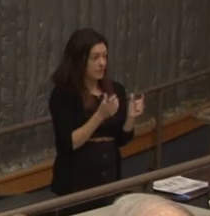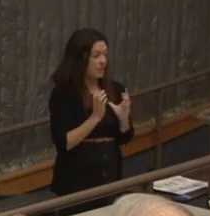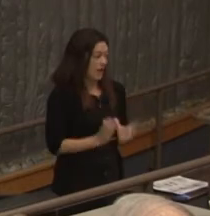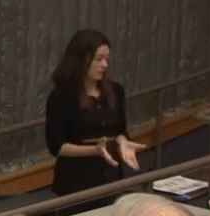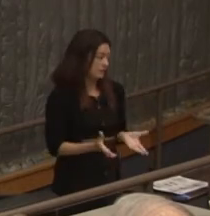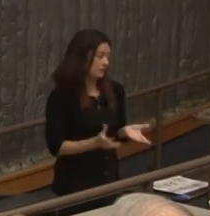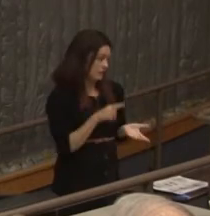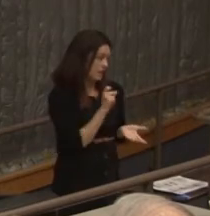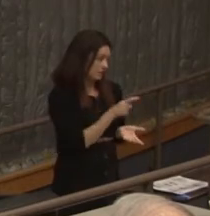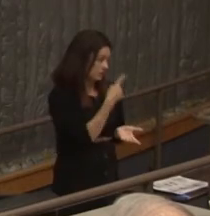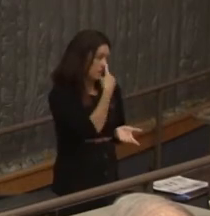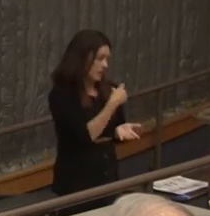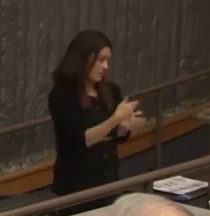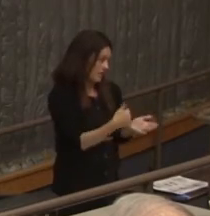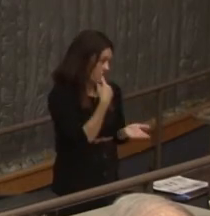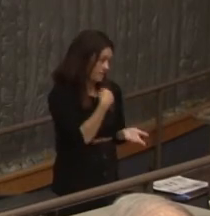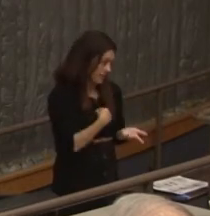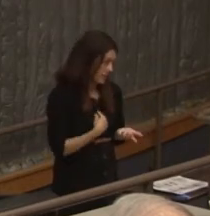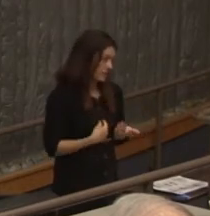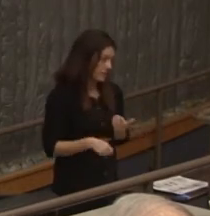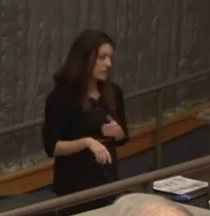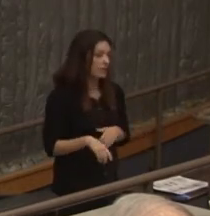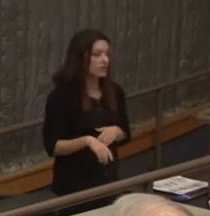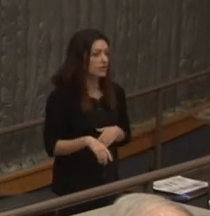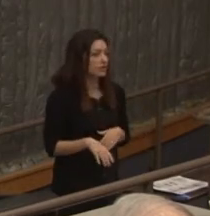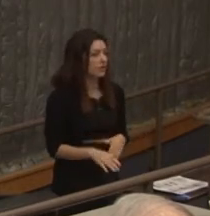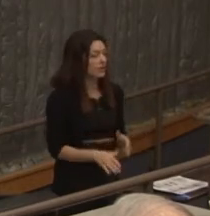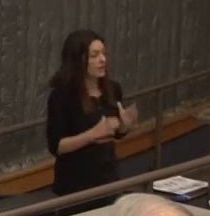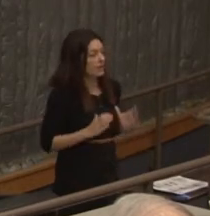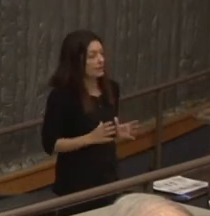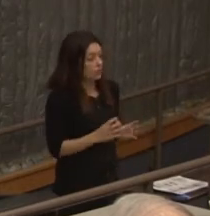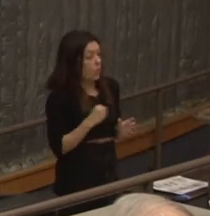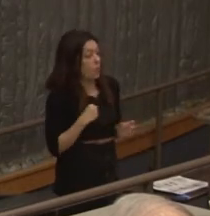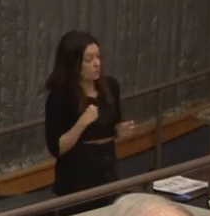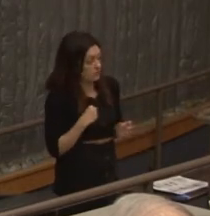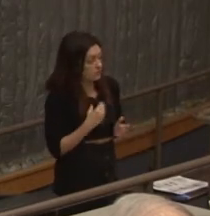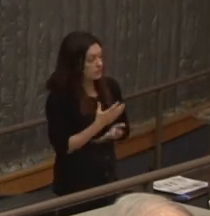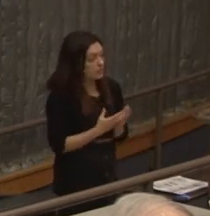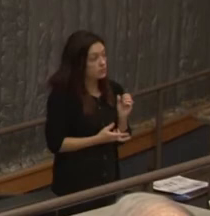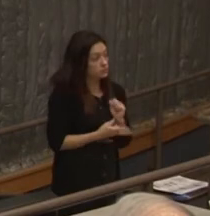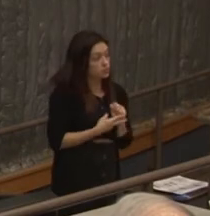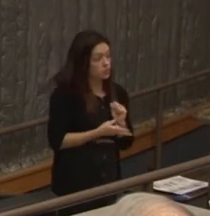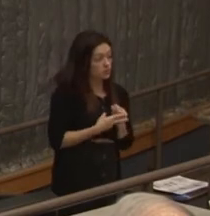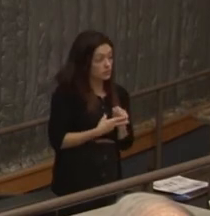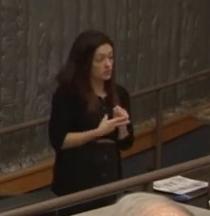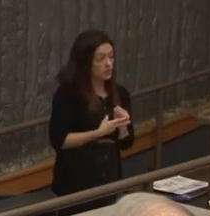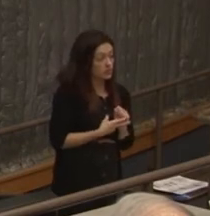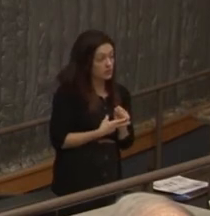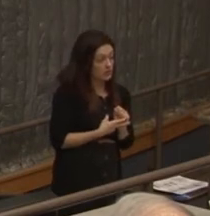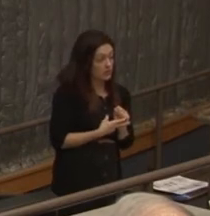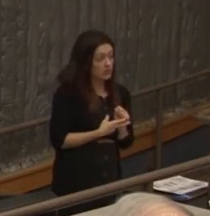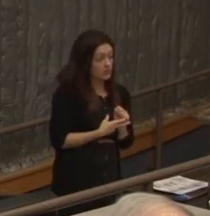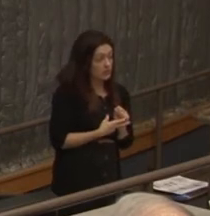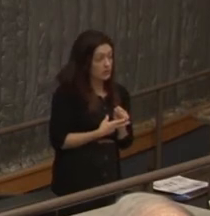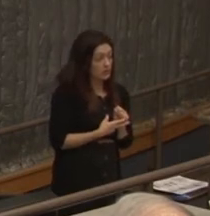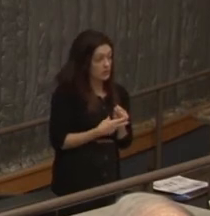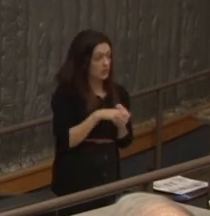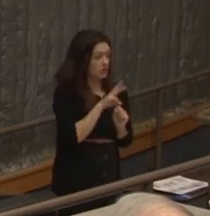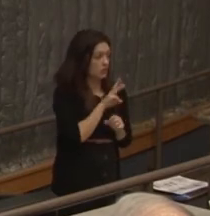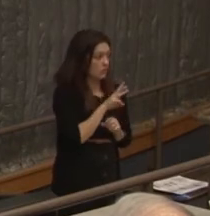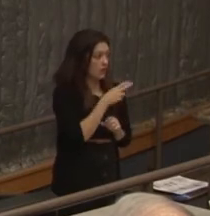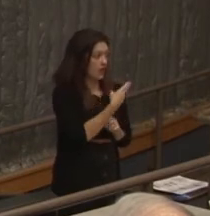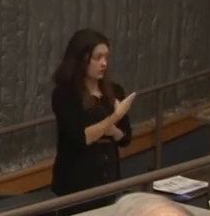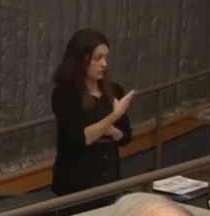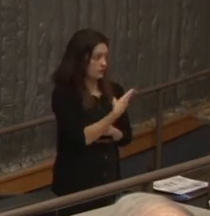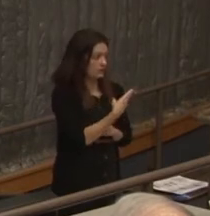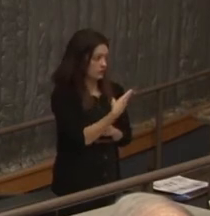clients. And so the clients then own them. Some of them are stored in, the Pucker Gallery has a warehouse.